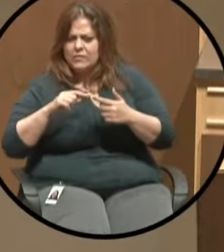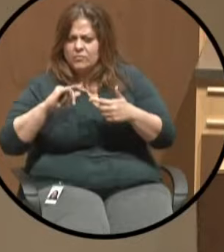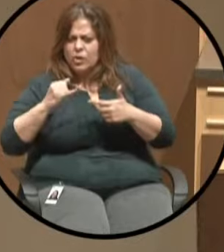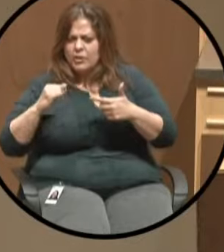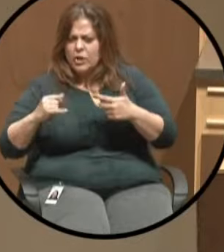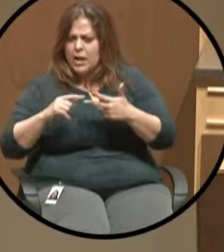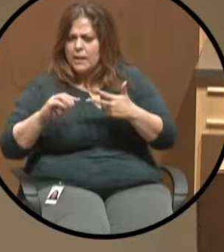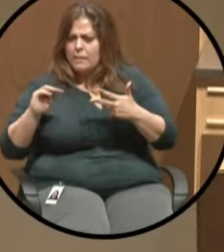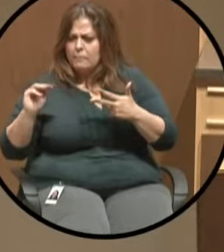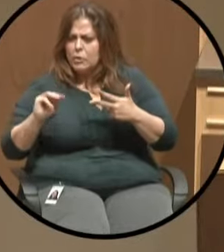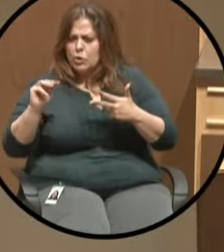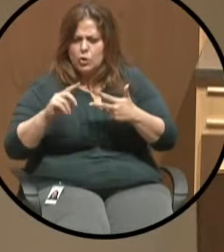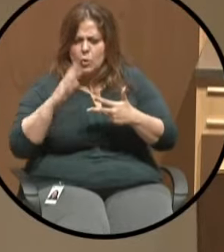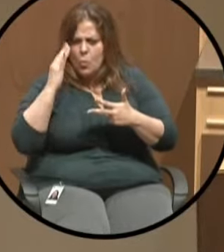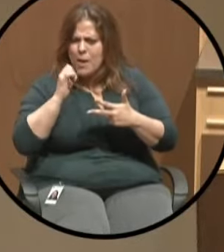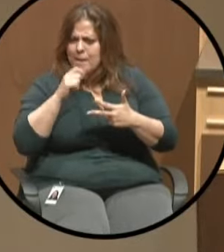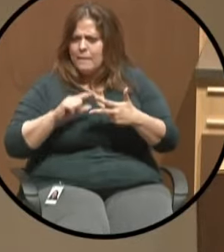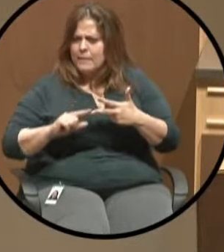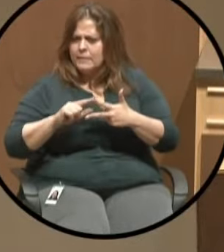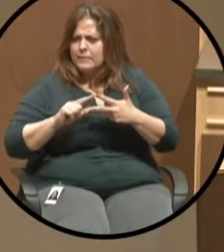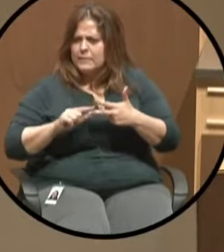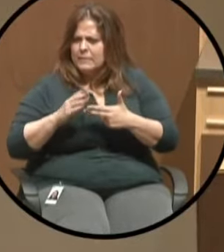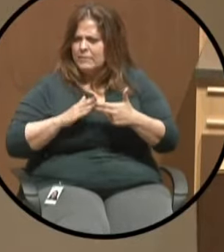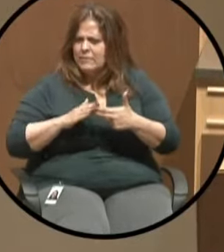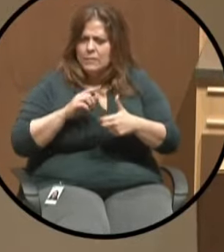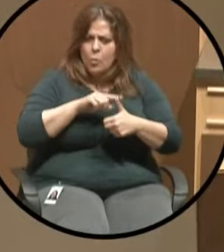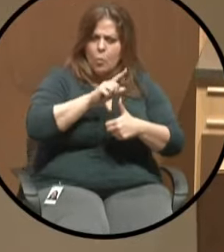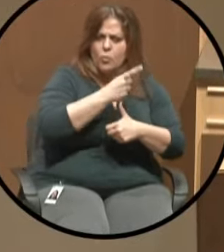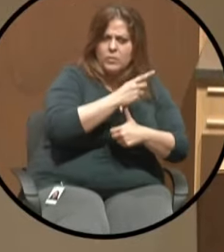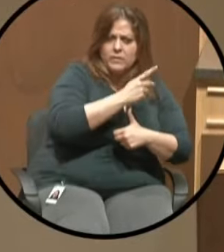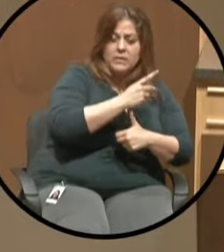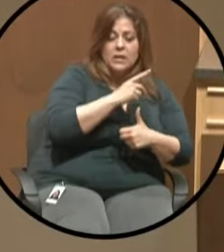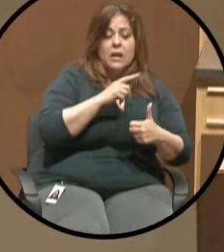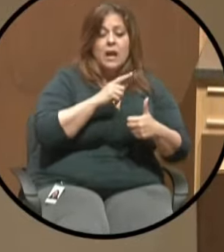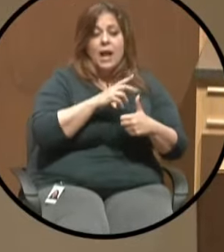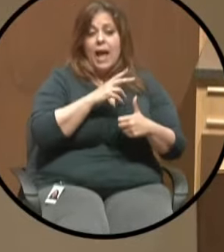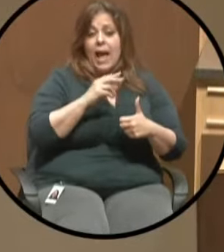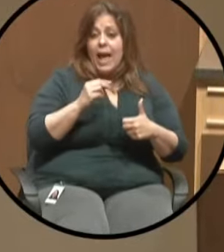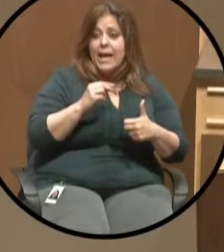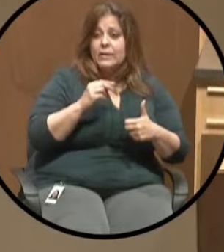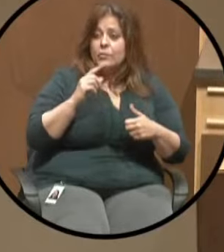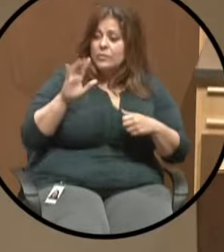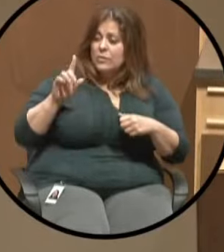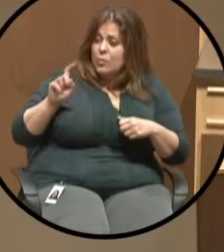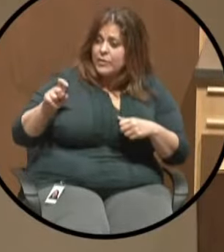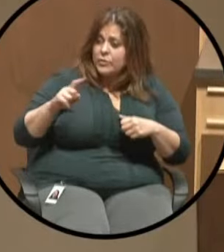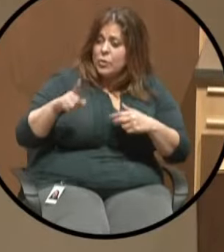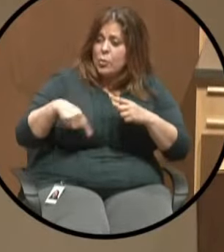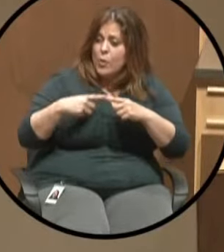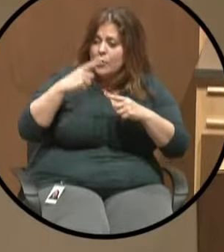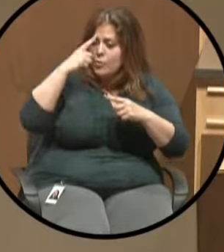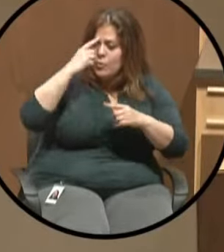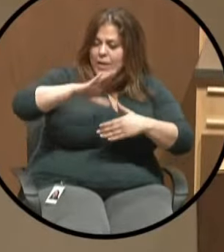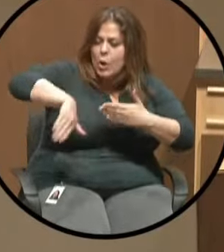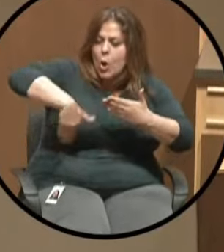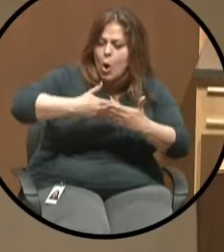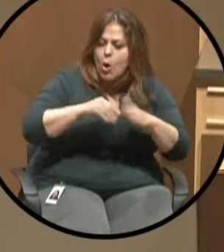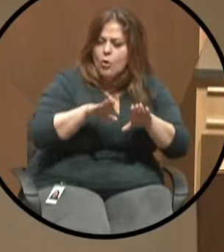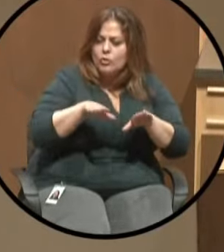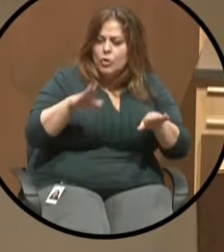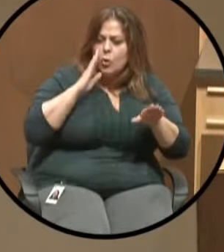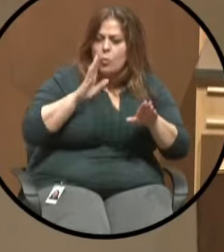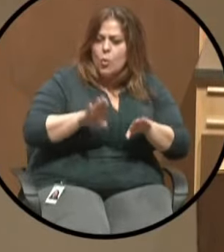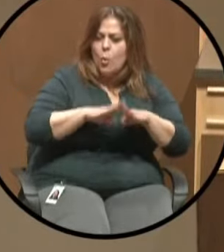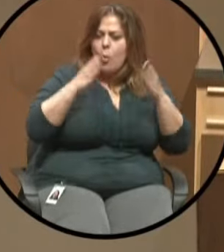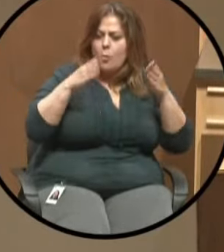Moderna? And adding to her question is a parent, David, from Avalon. When do you think all children will be eligible to receive the